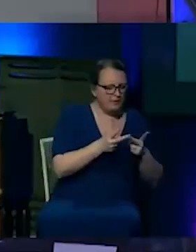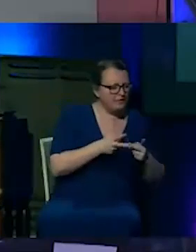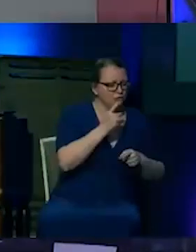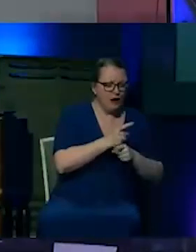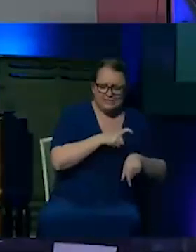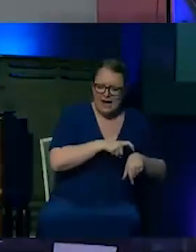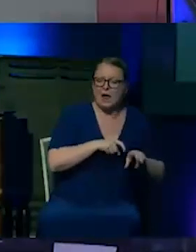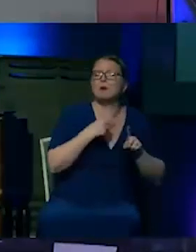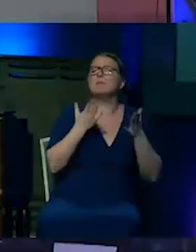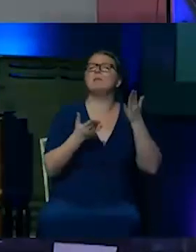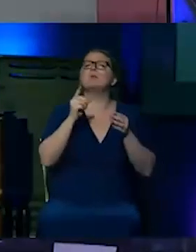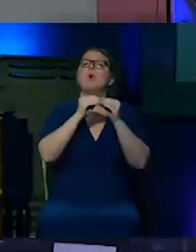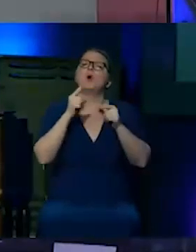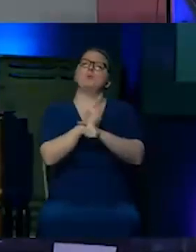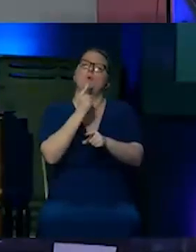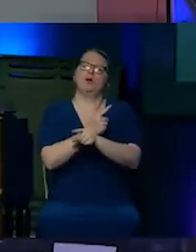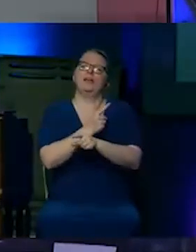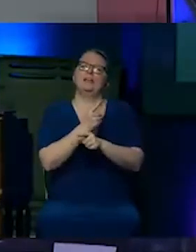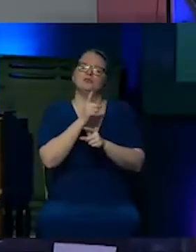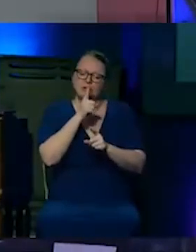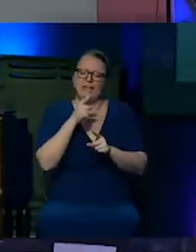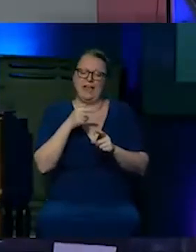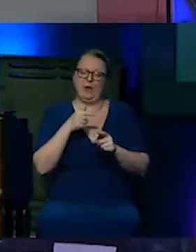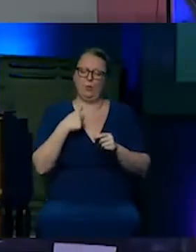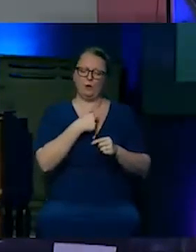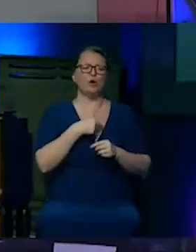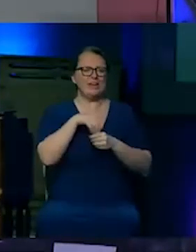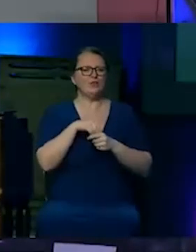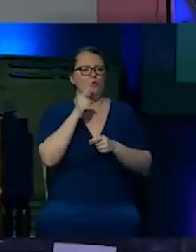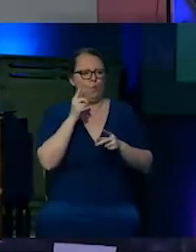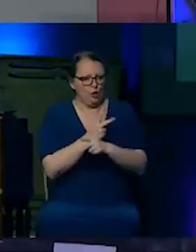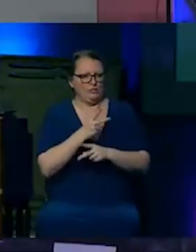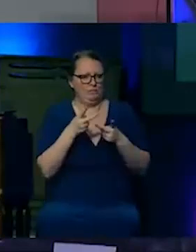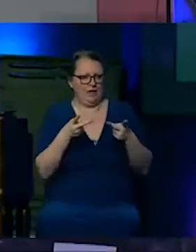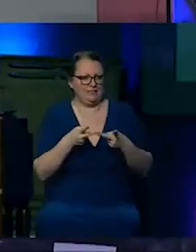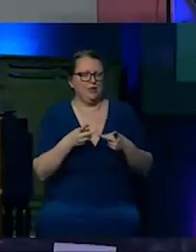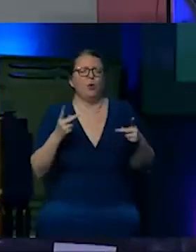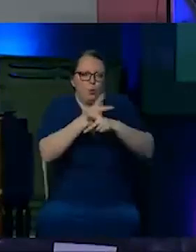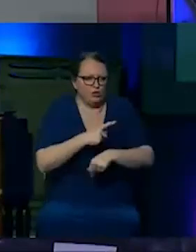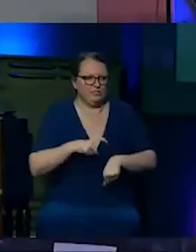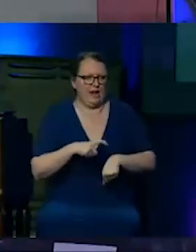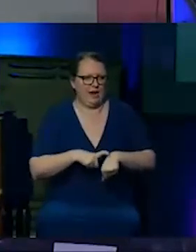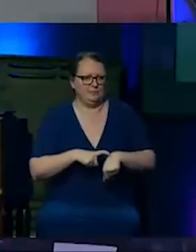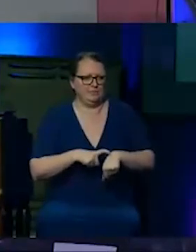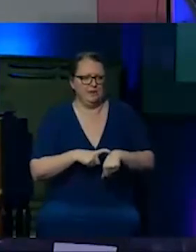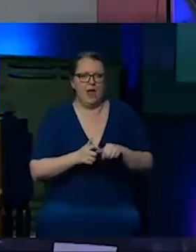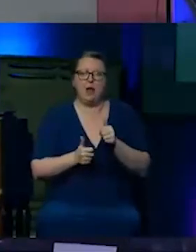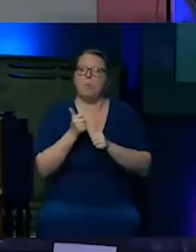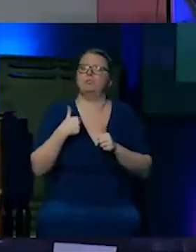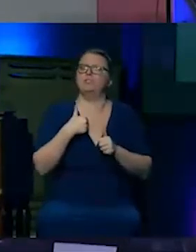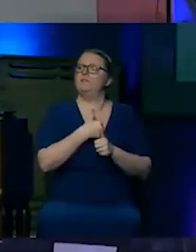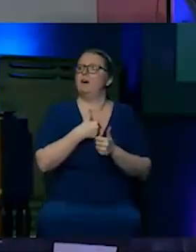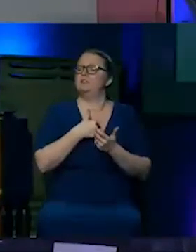more appropriate to say it was about being at the worst place in the worst times. Most of us just